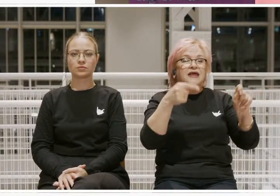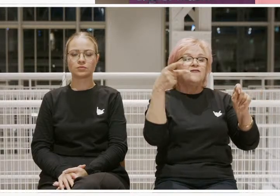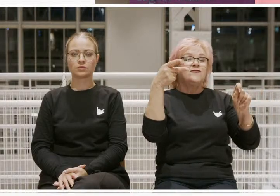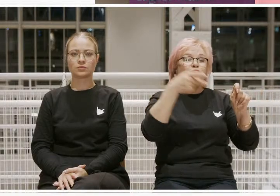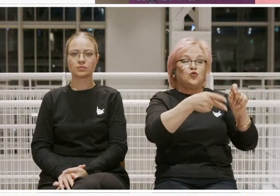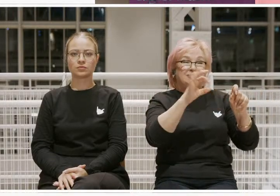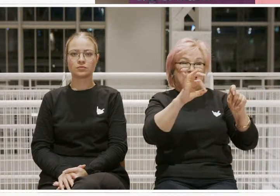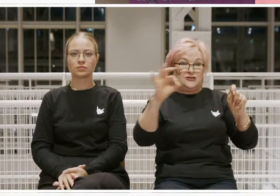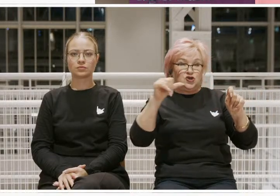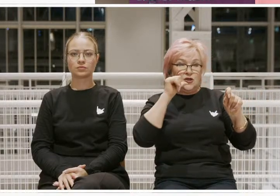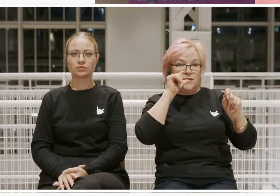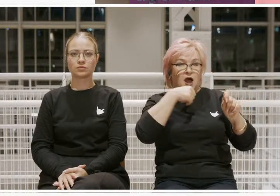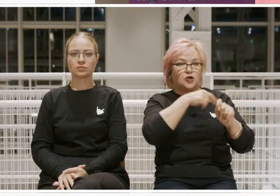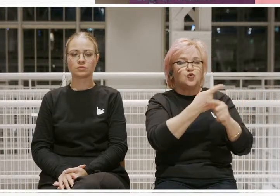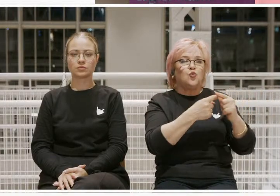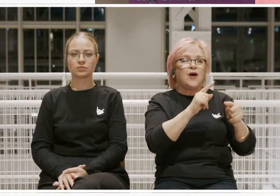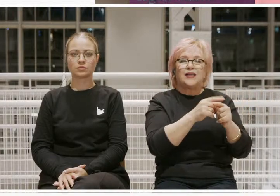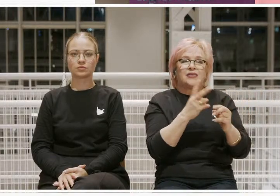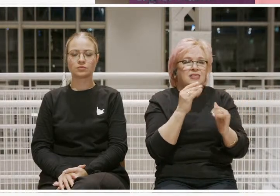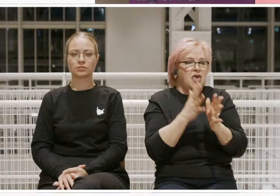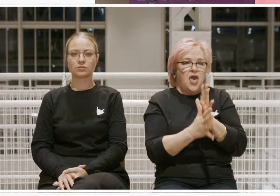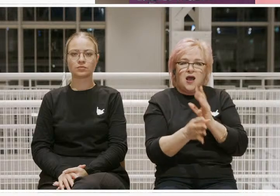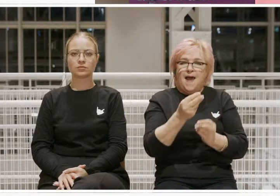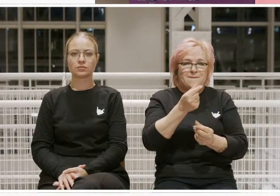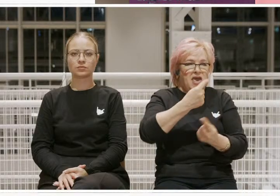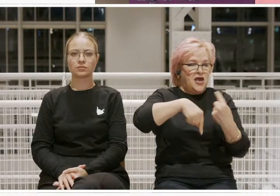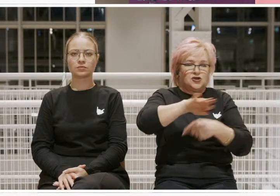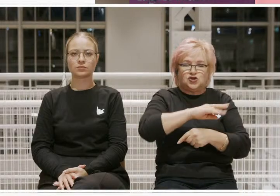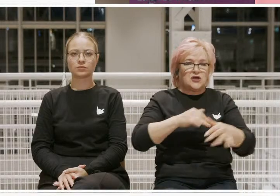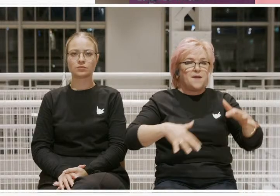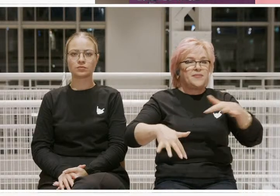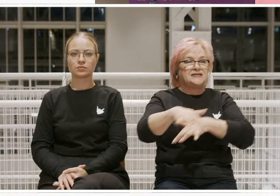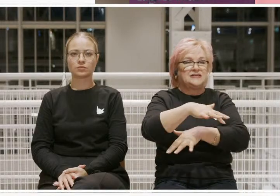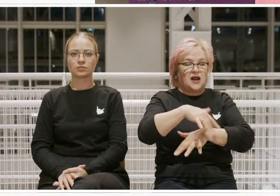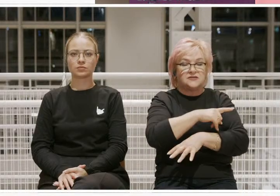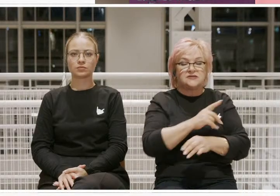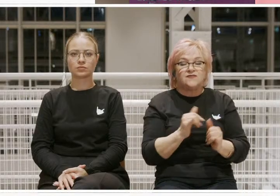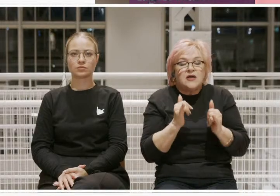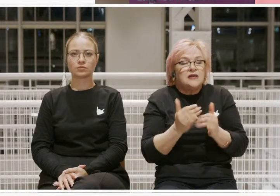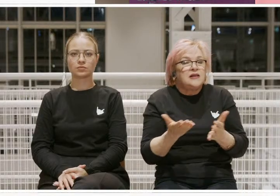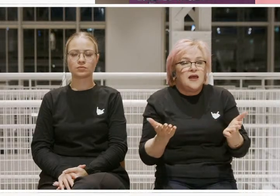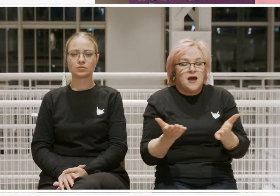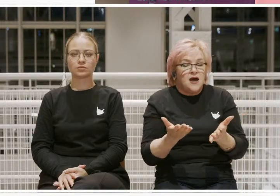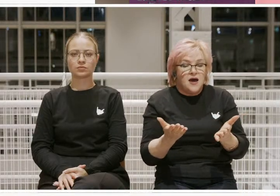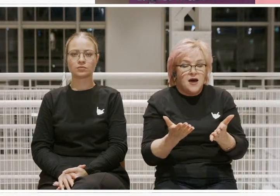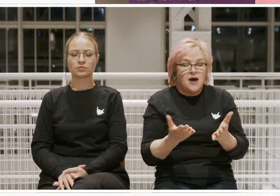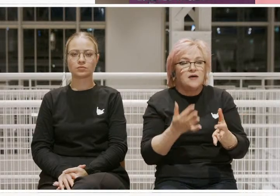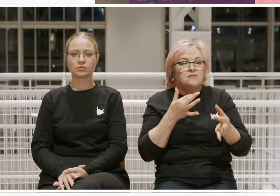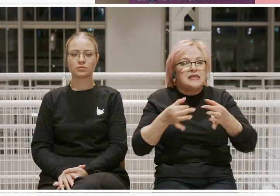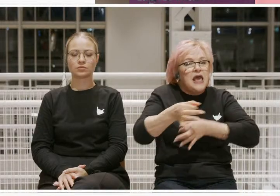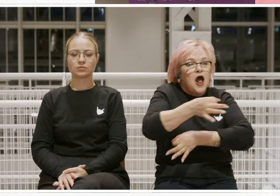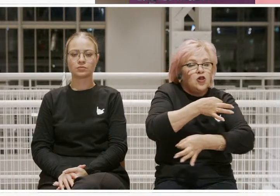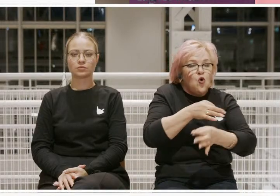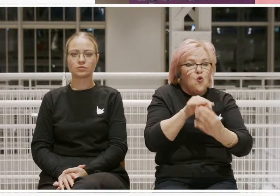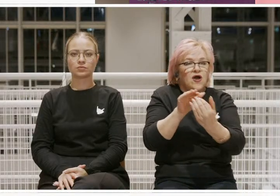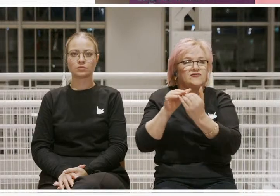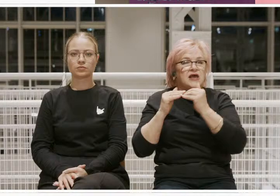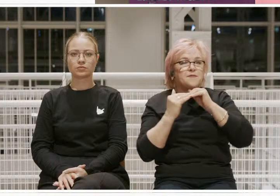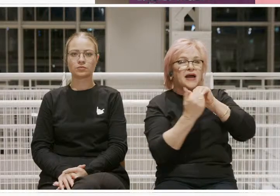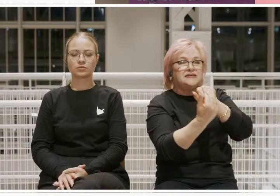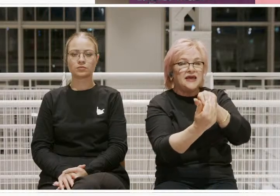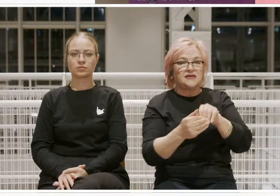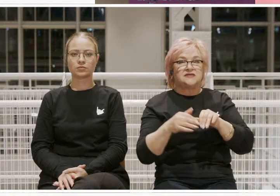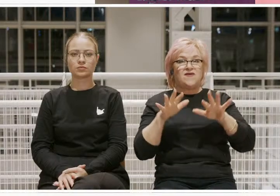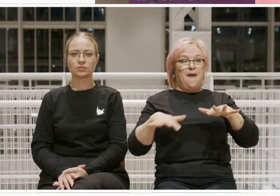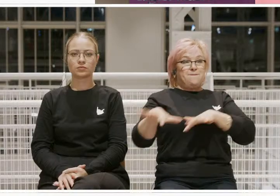actualize communal exchange and dialogue. So their multi-format participation in the biennial was